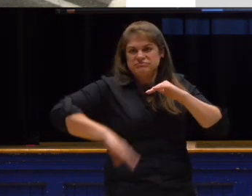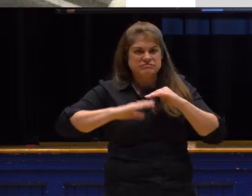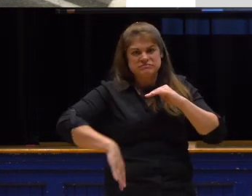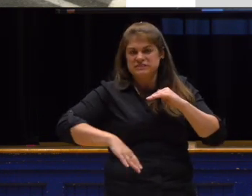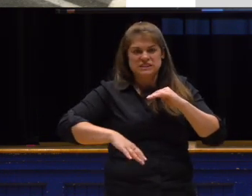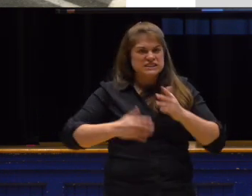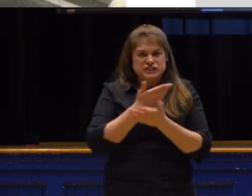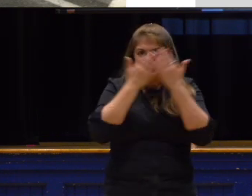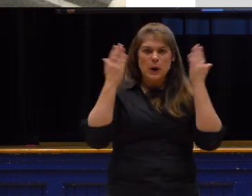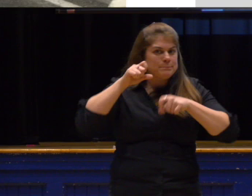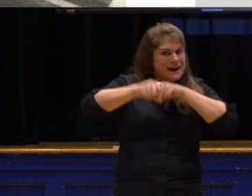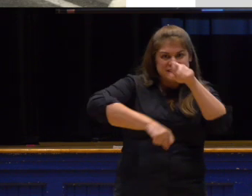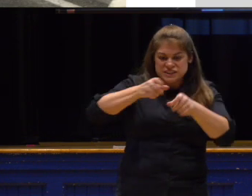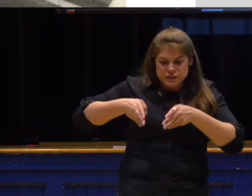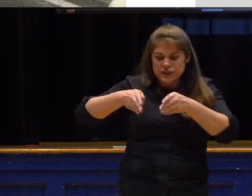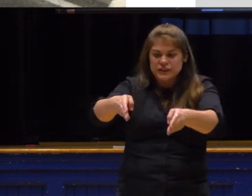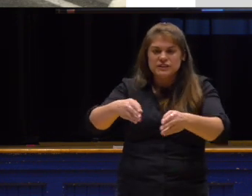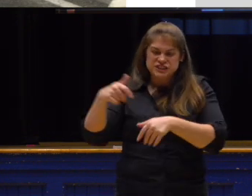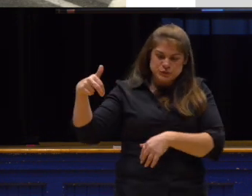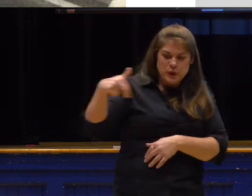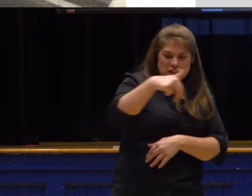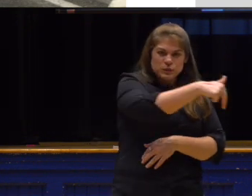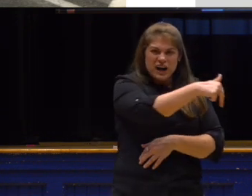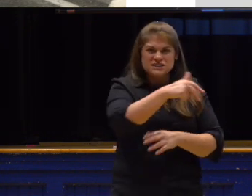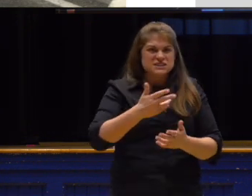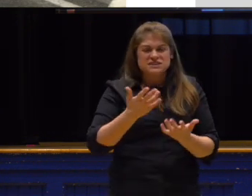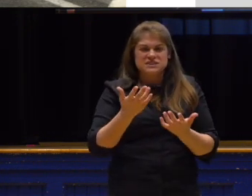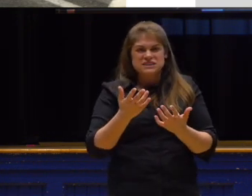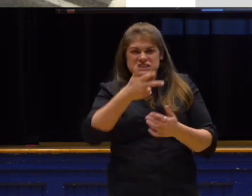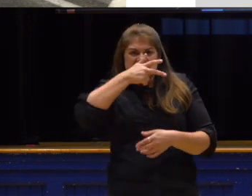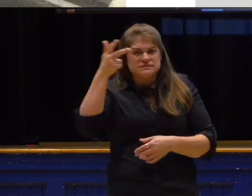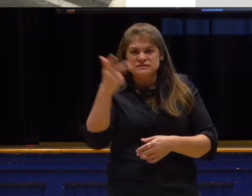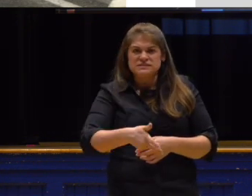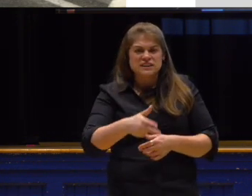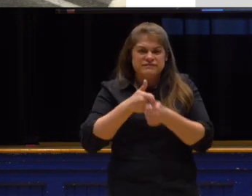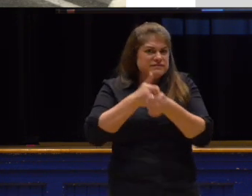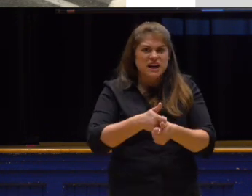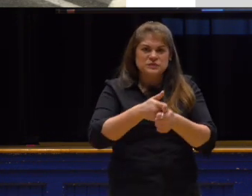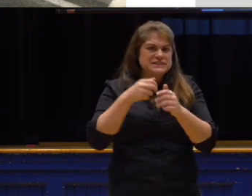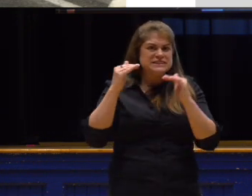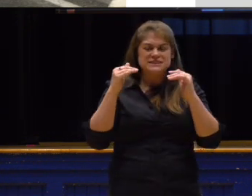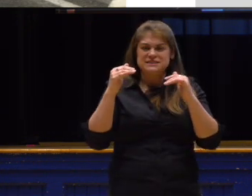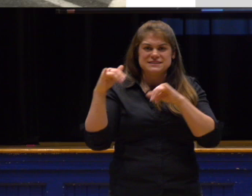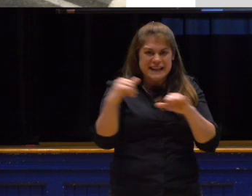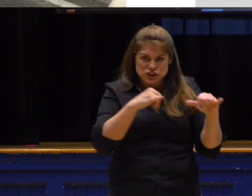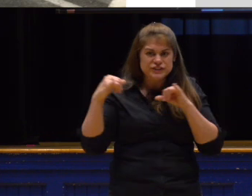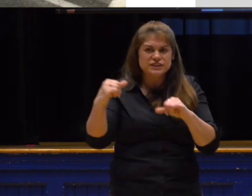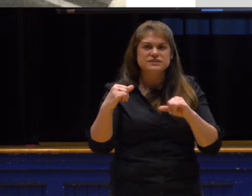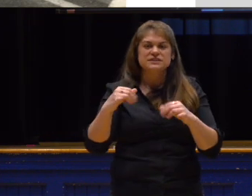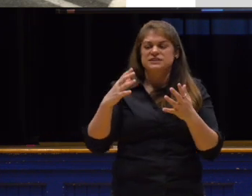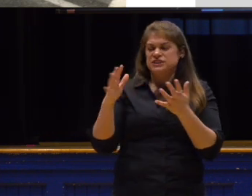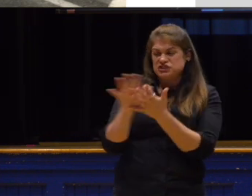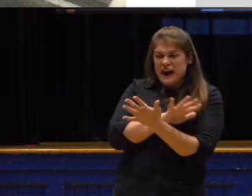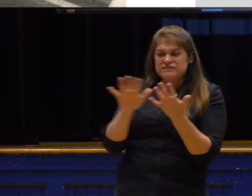no bicycle accommodations. Crosswalks are not up to standards. Traffic numbers along the corridor